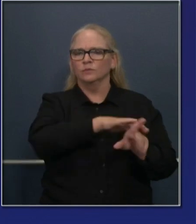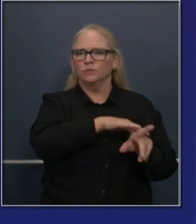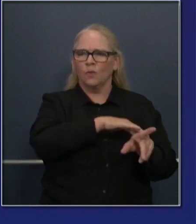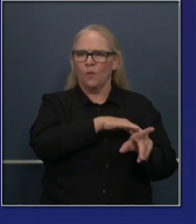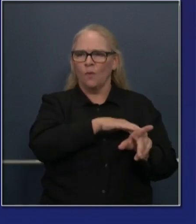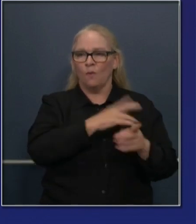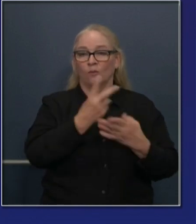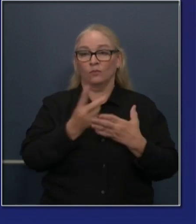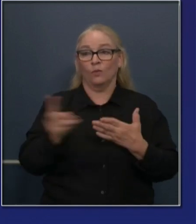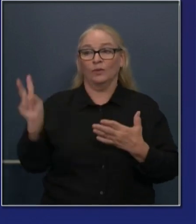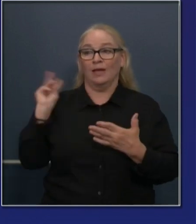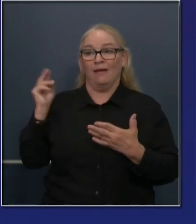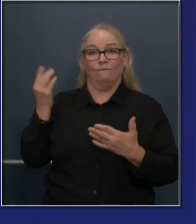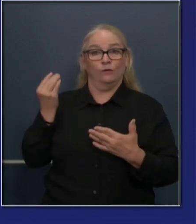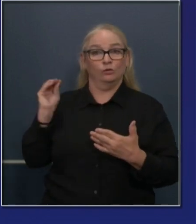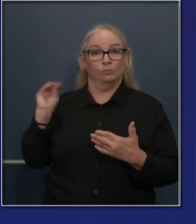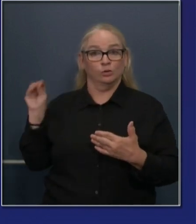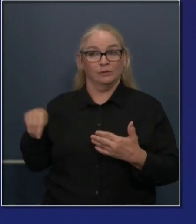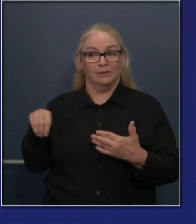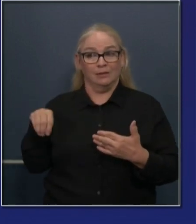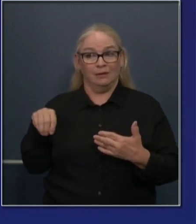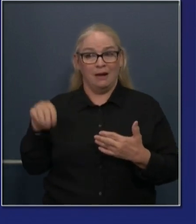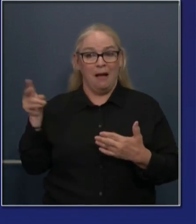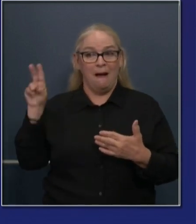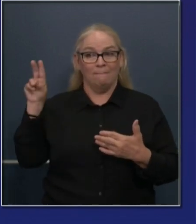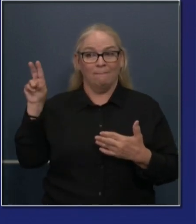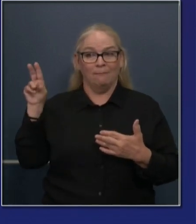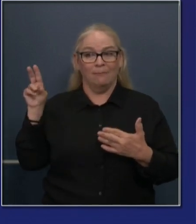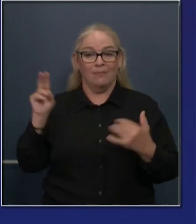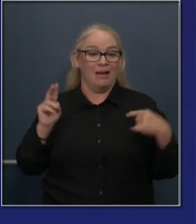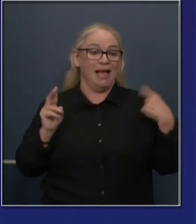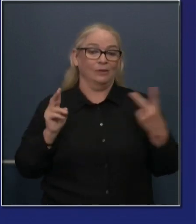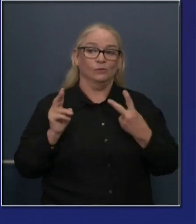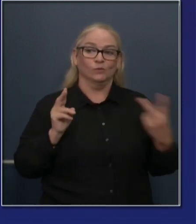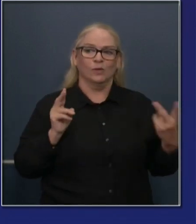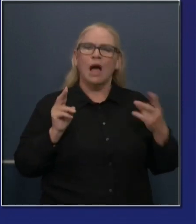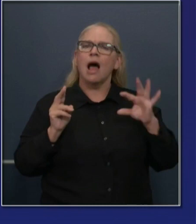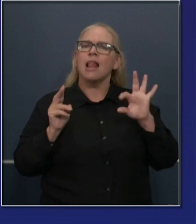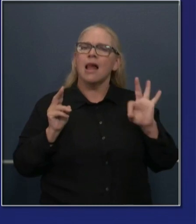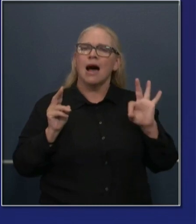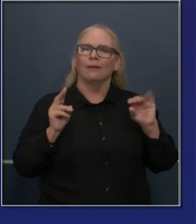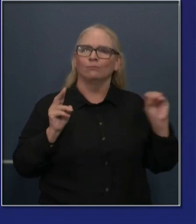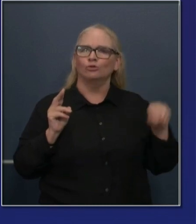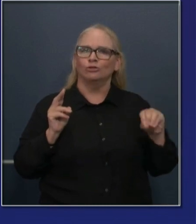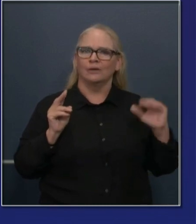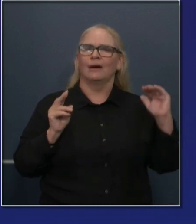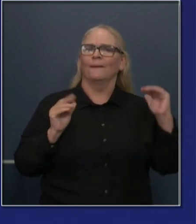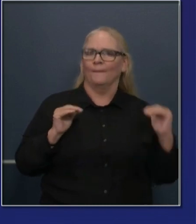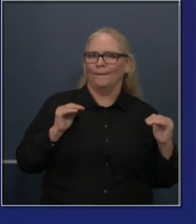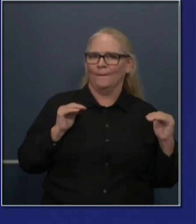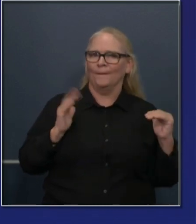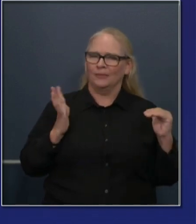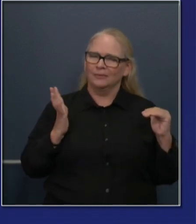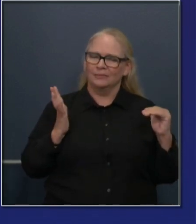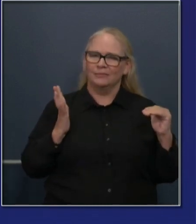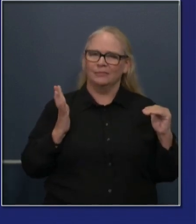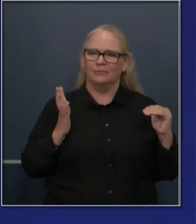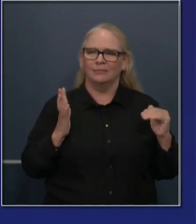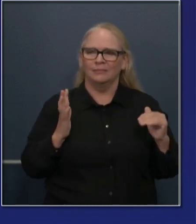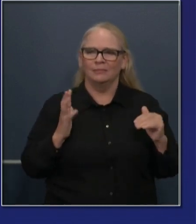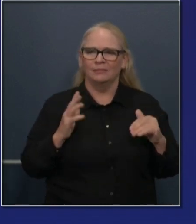beginning to decline modestly. That is nothing to jump up and down about. It's just a